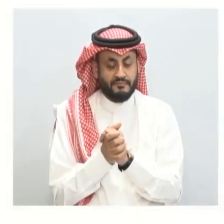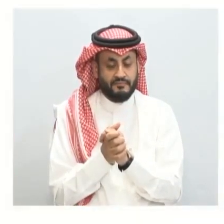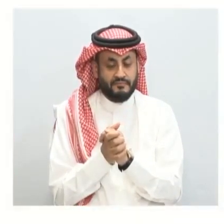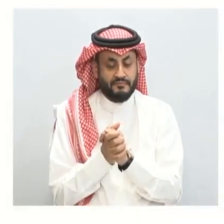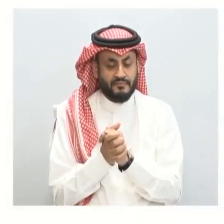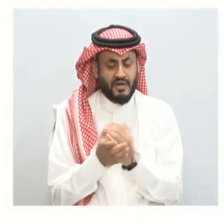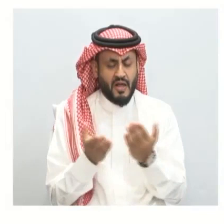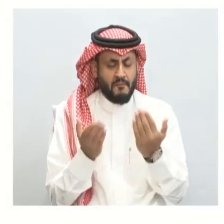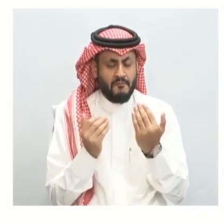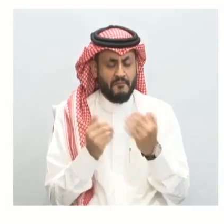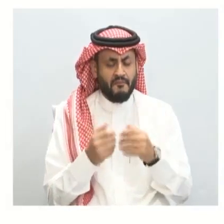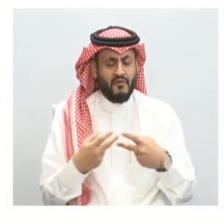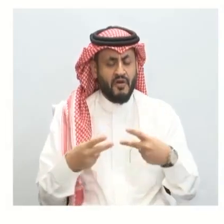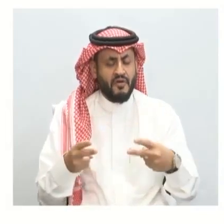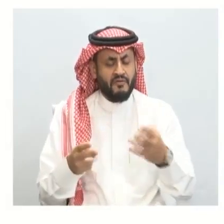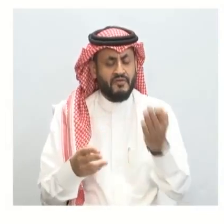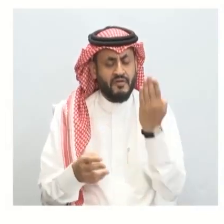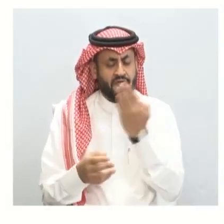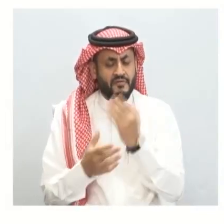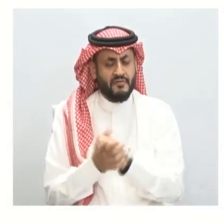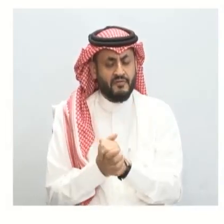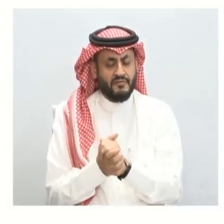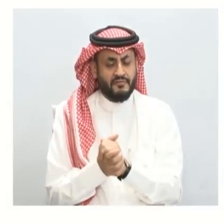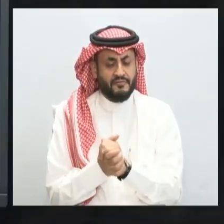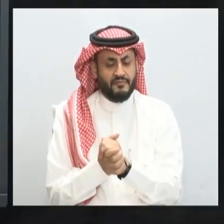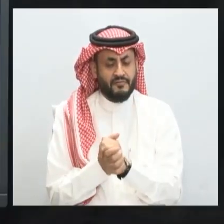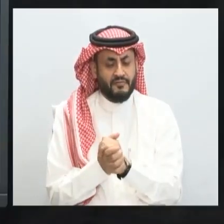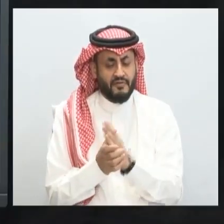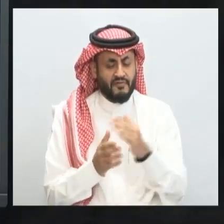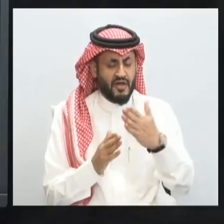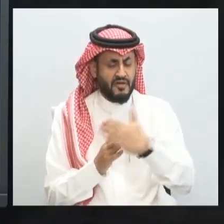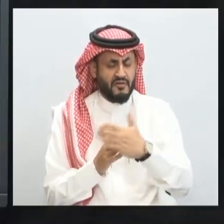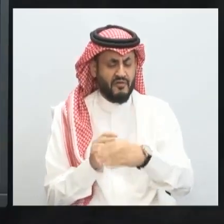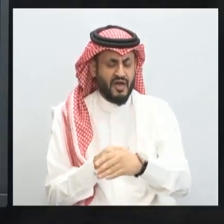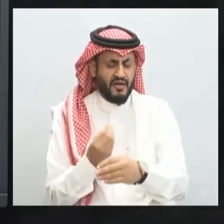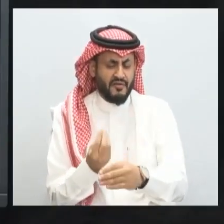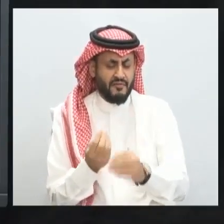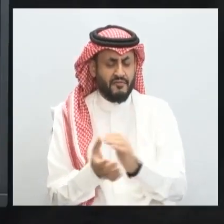Now before we start, we are going to read. We are going to just stop a moment for